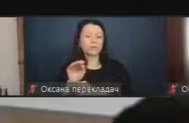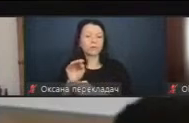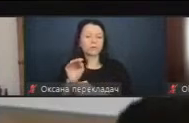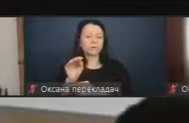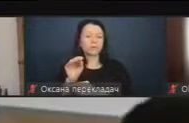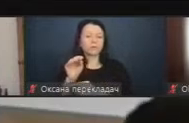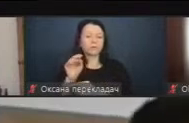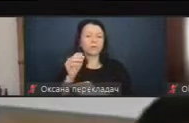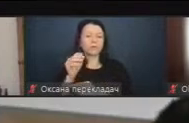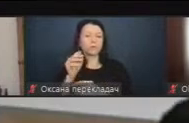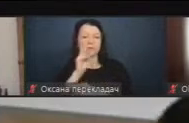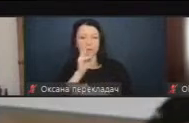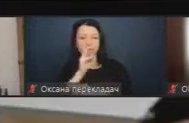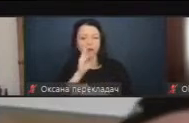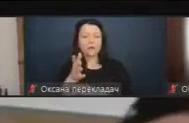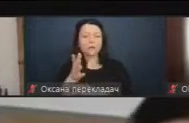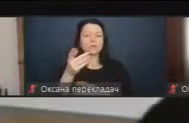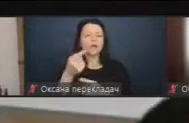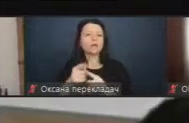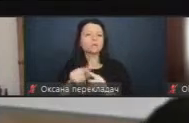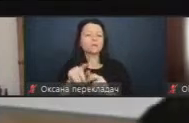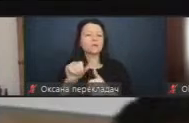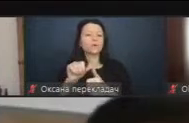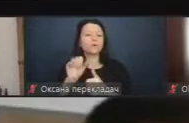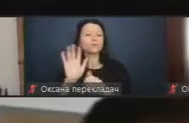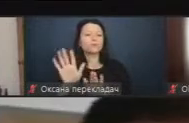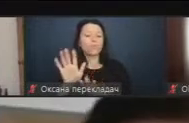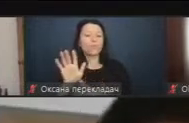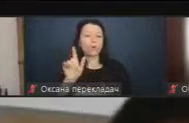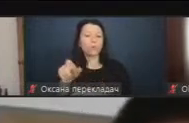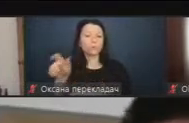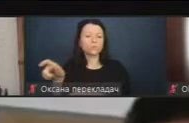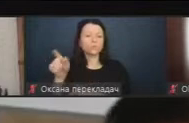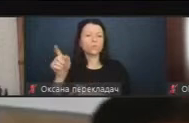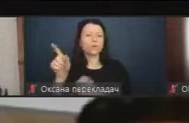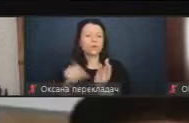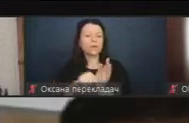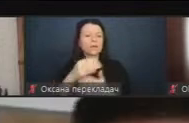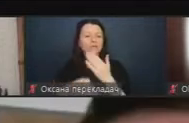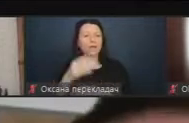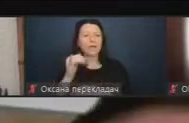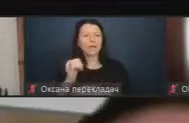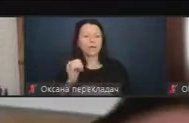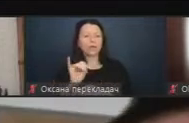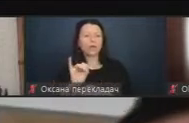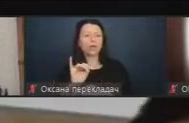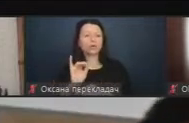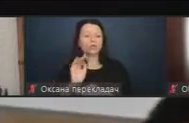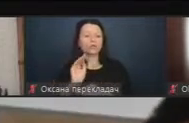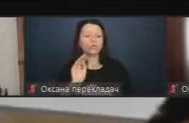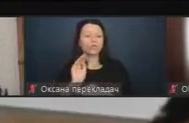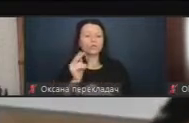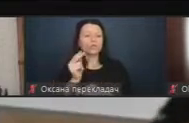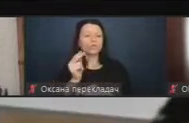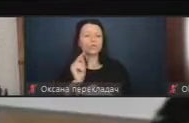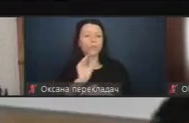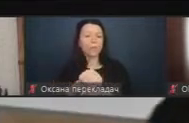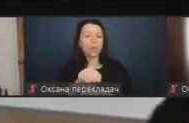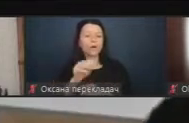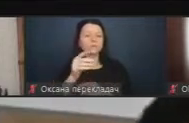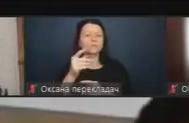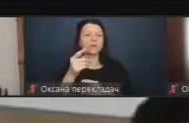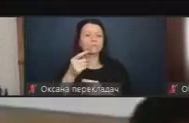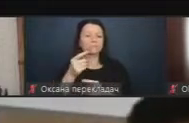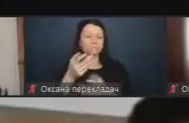same time, which very much encourages employment. It encourages people to enter the labor market. We have